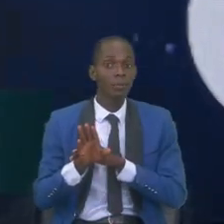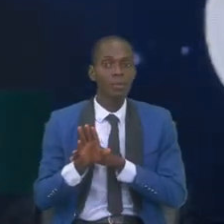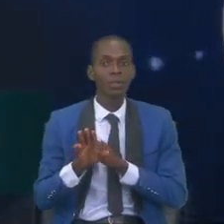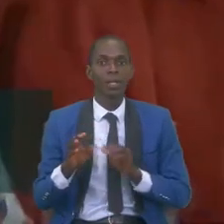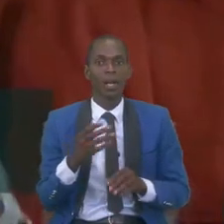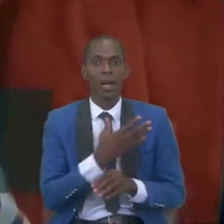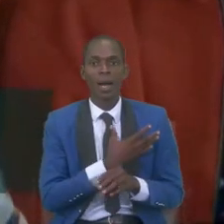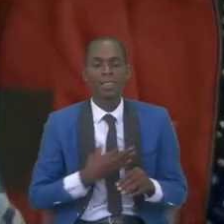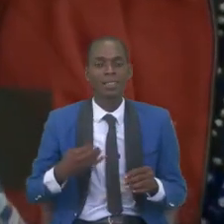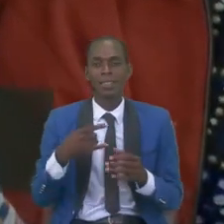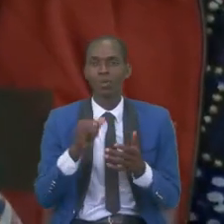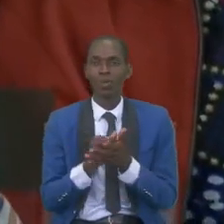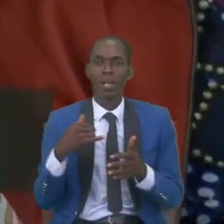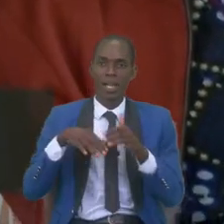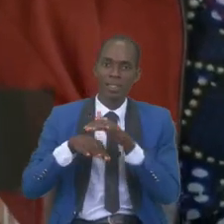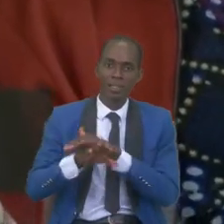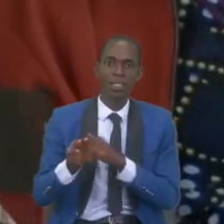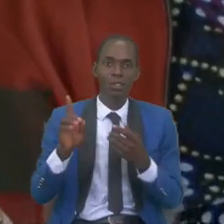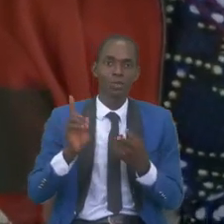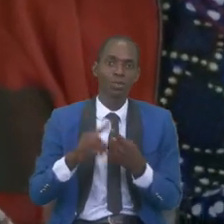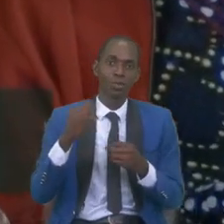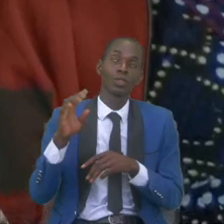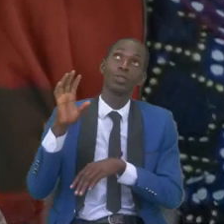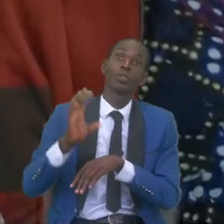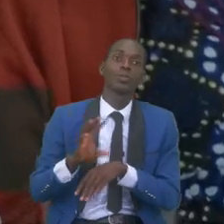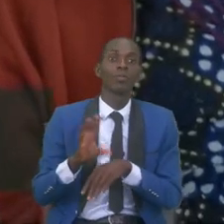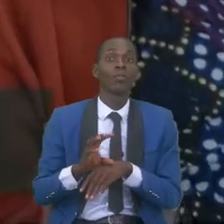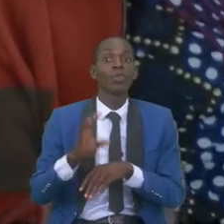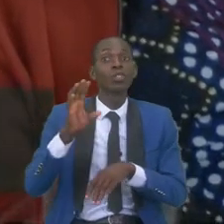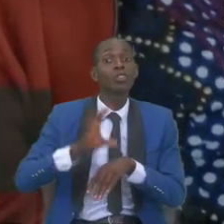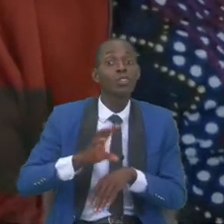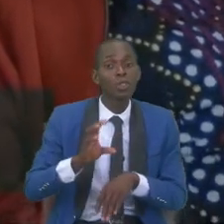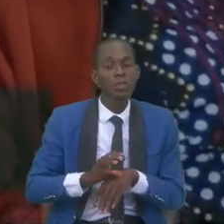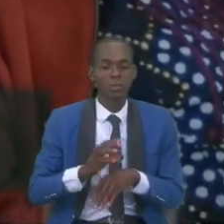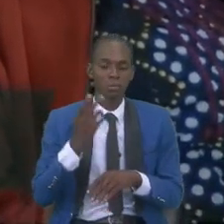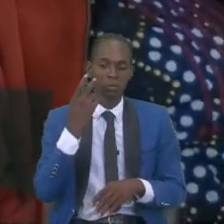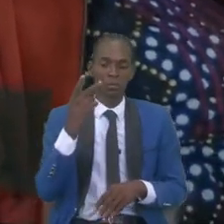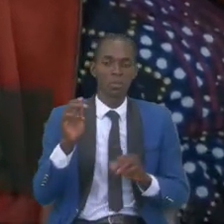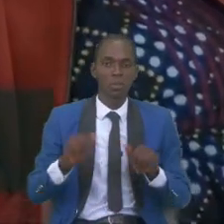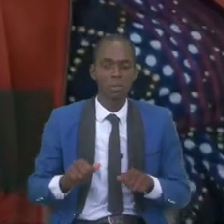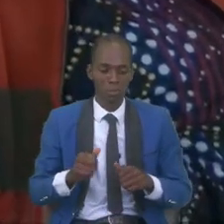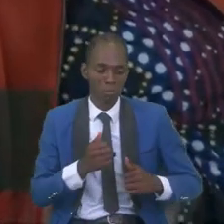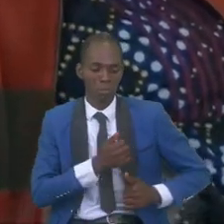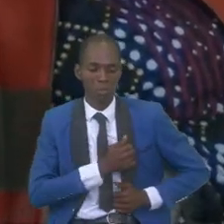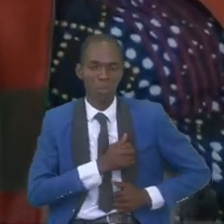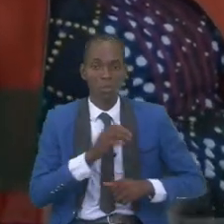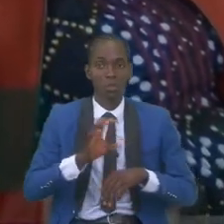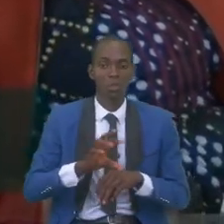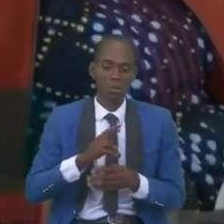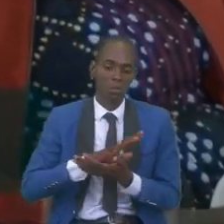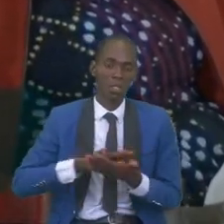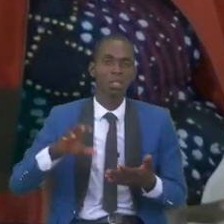Christ into the church. Church invisible, church militant, church righteous, church that